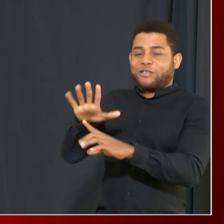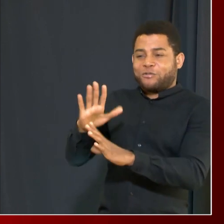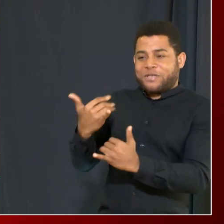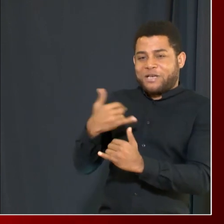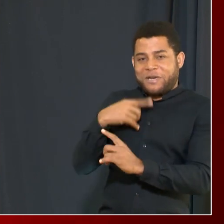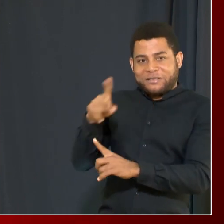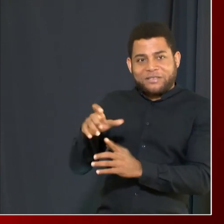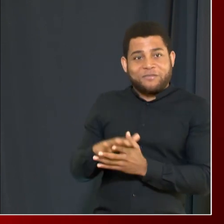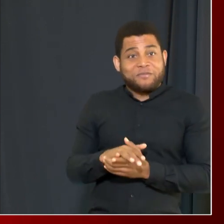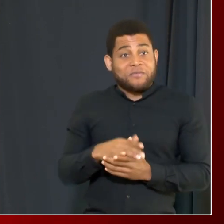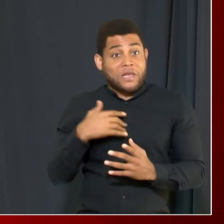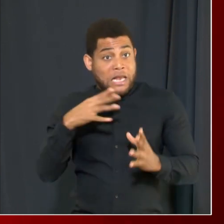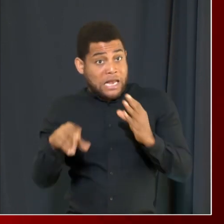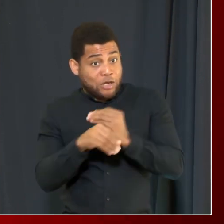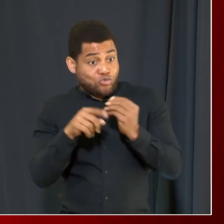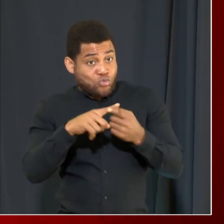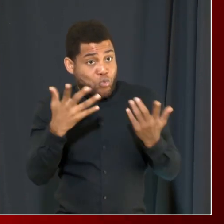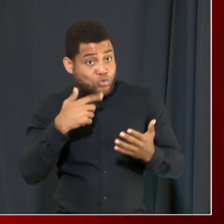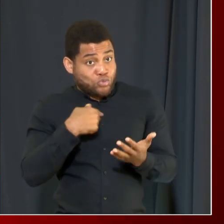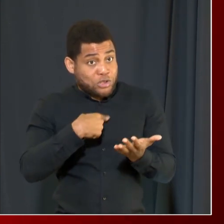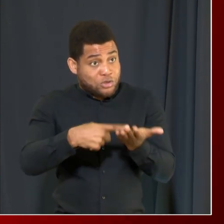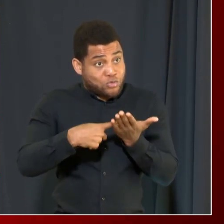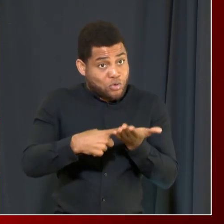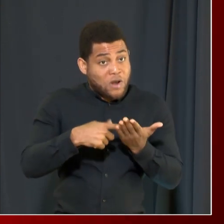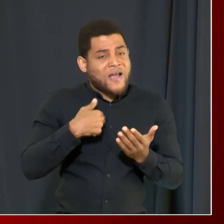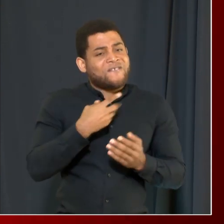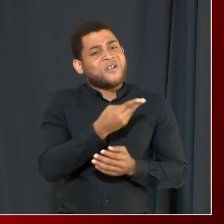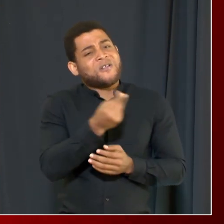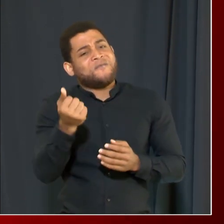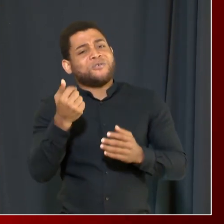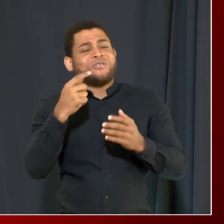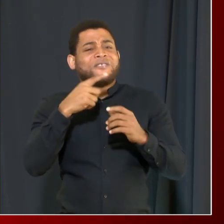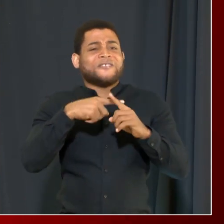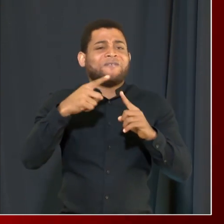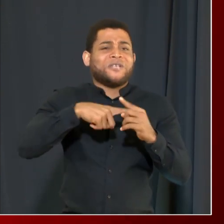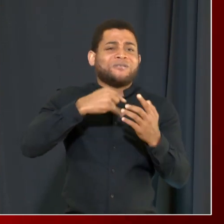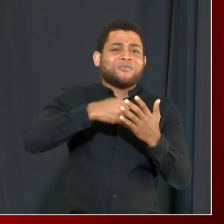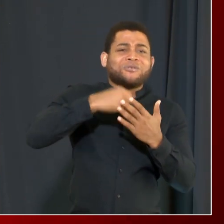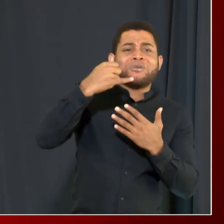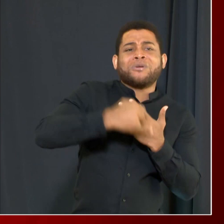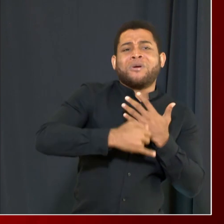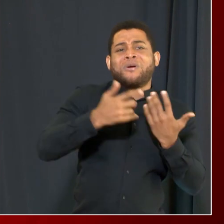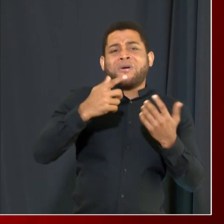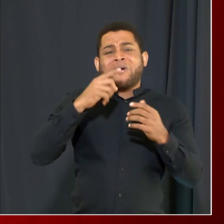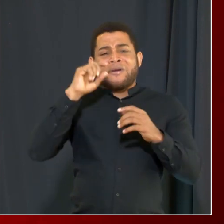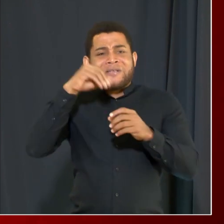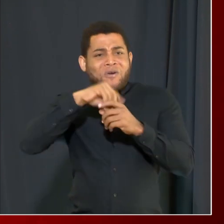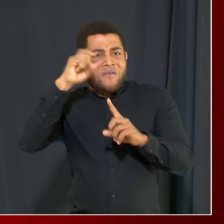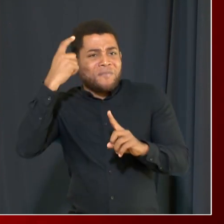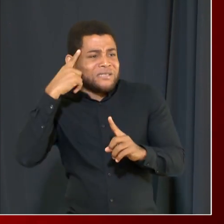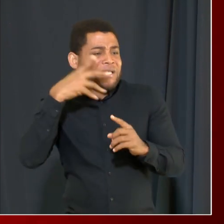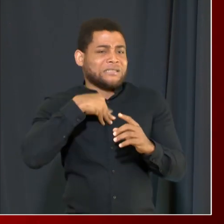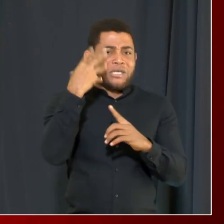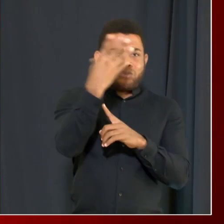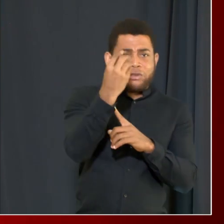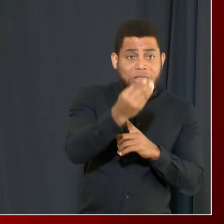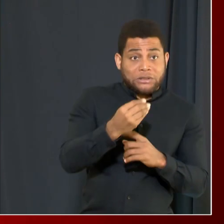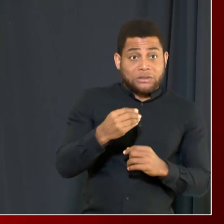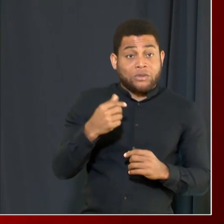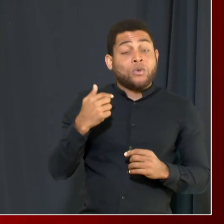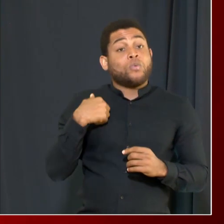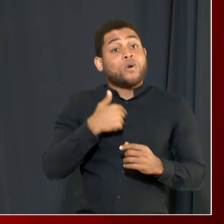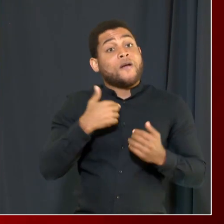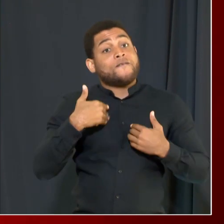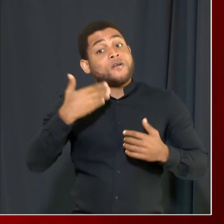we've discussed here, we have a number of initiatives that are inside the government and outside the government. We have invited